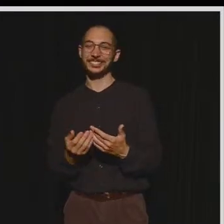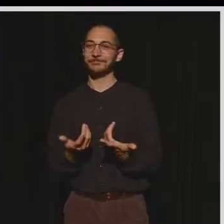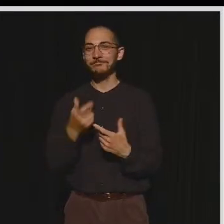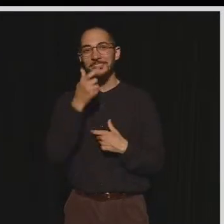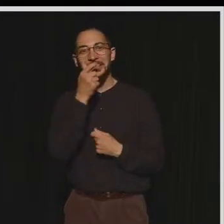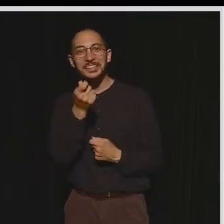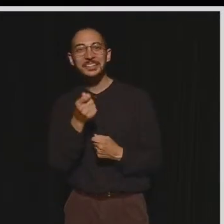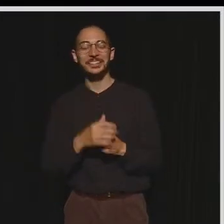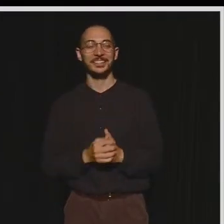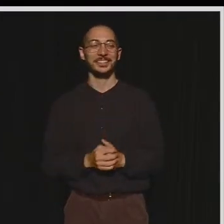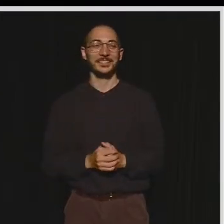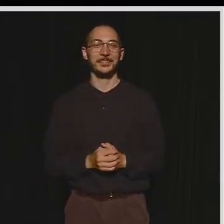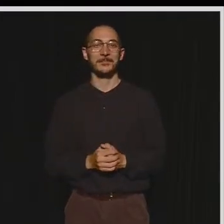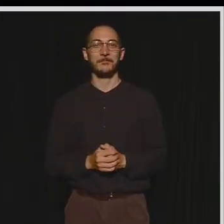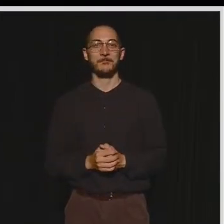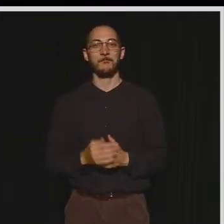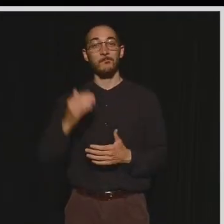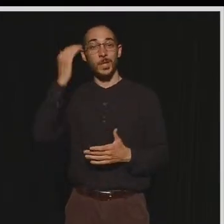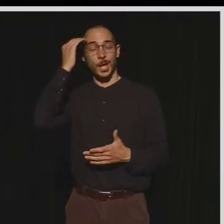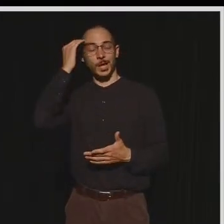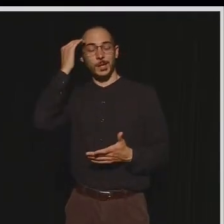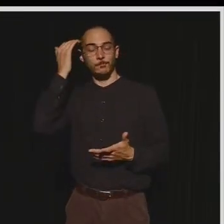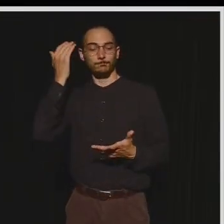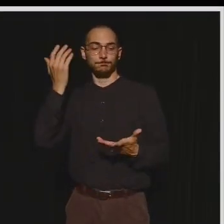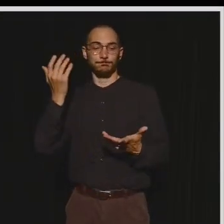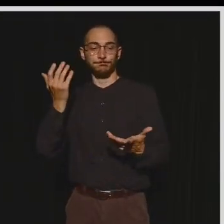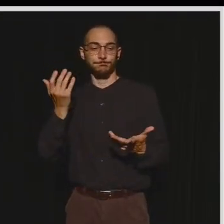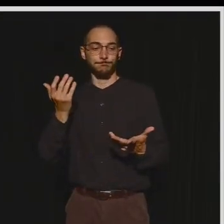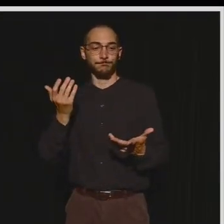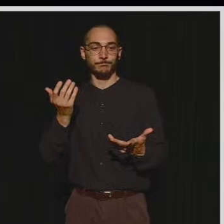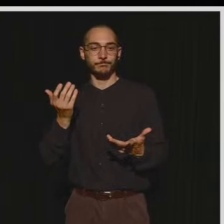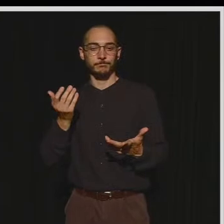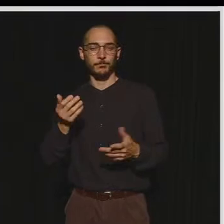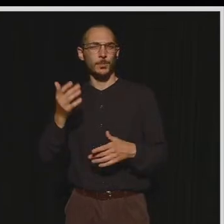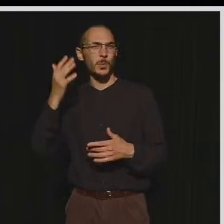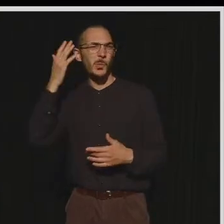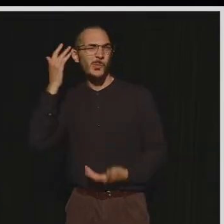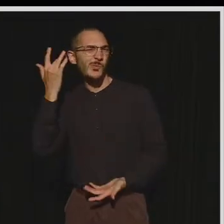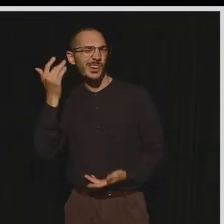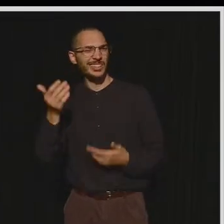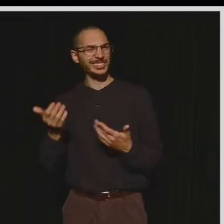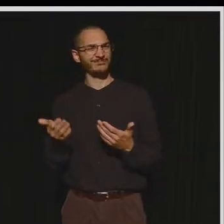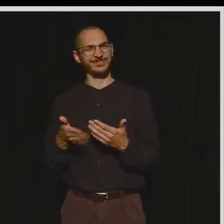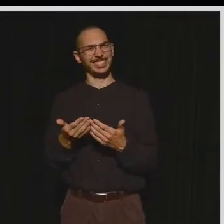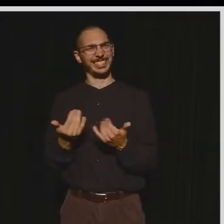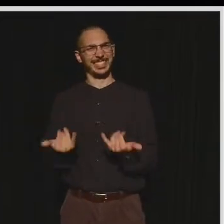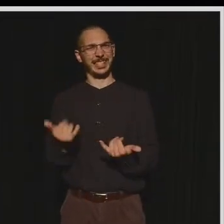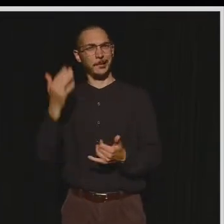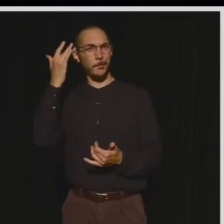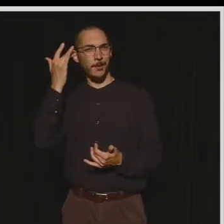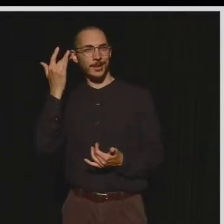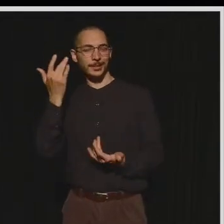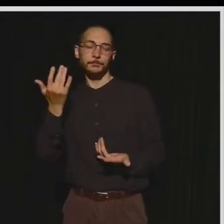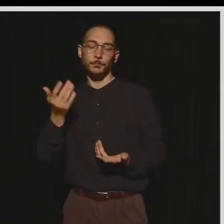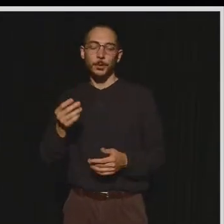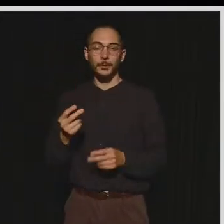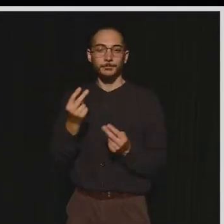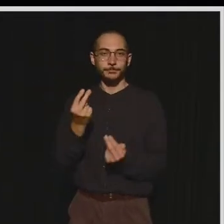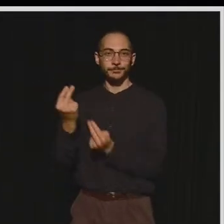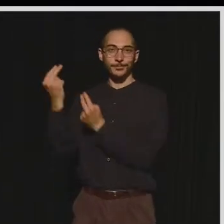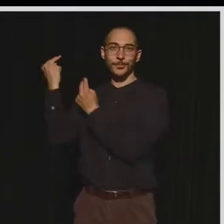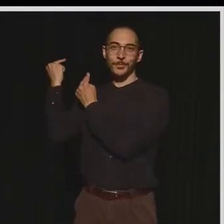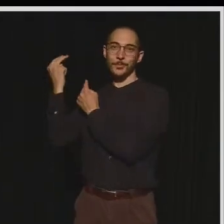comfort to the work that our elders have paved the way for us, and that we're